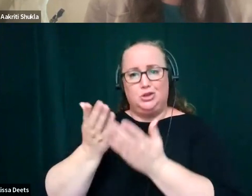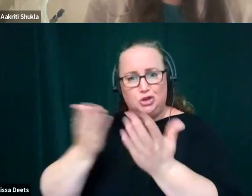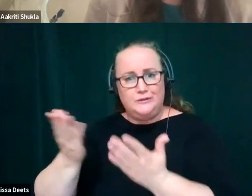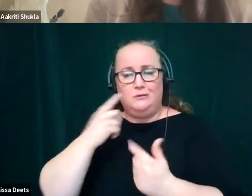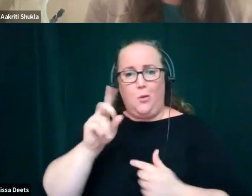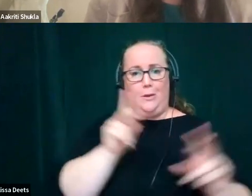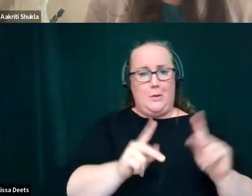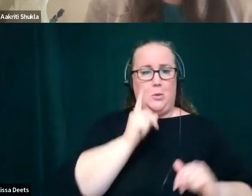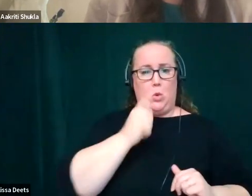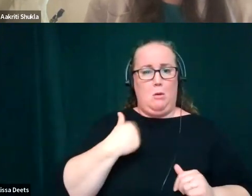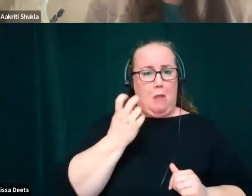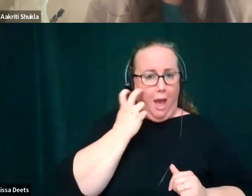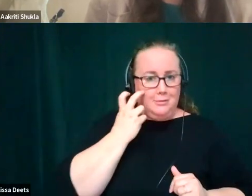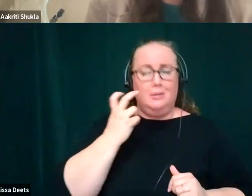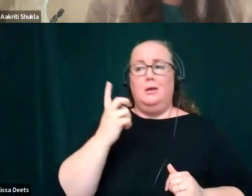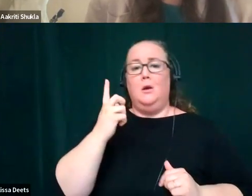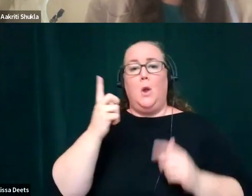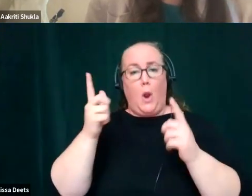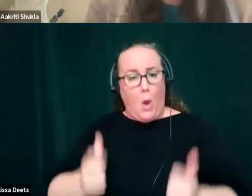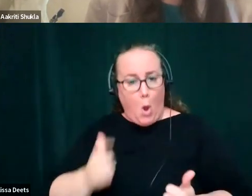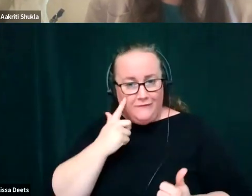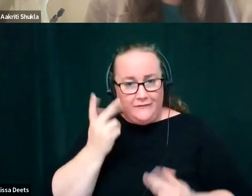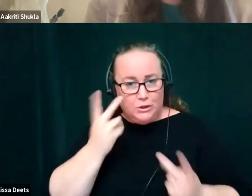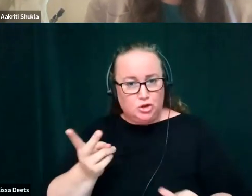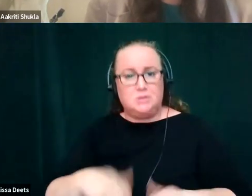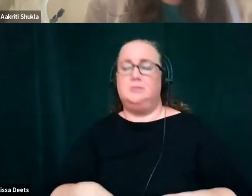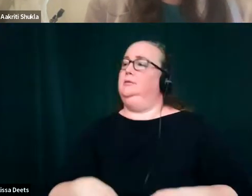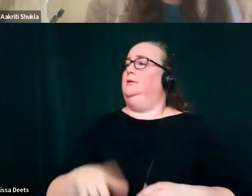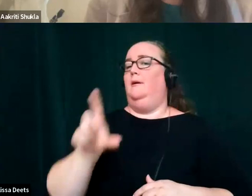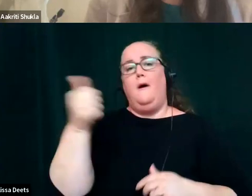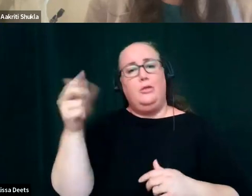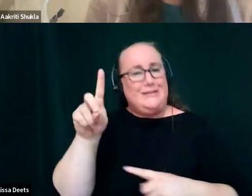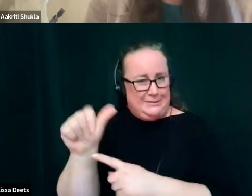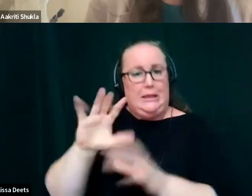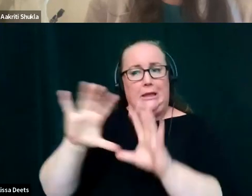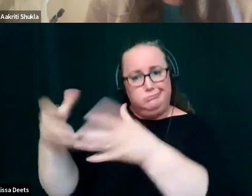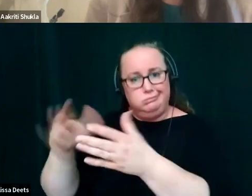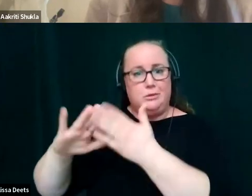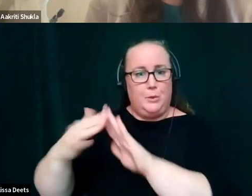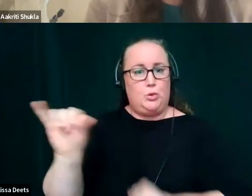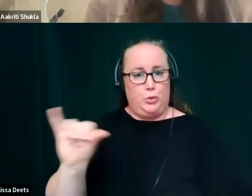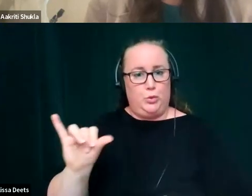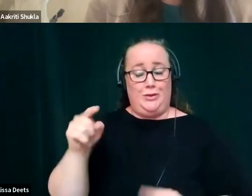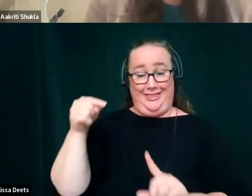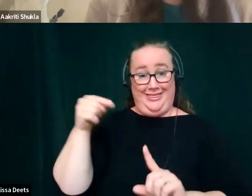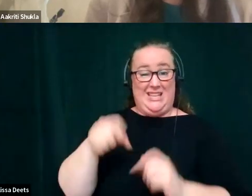blind, who are living in the low vision community, as well as any disability community. So this year will be a